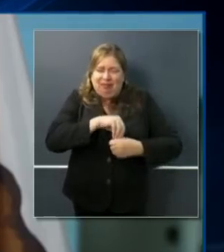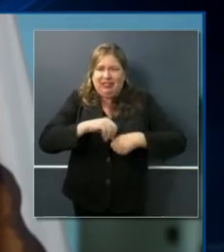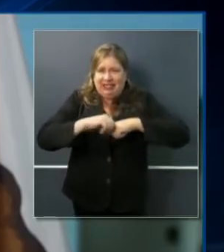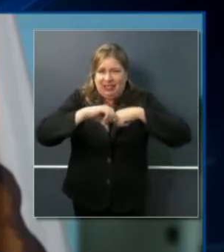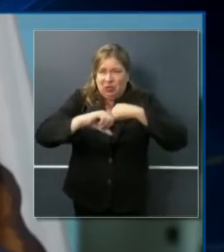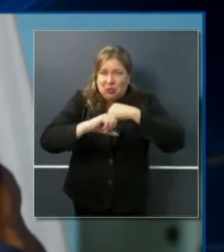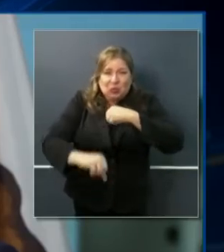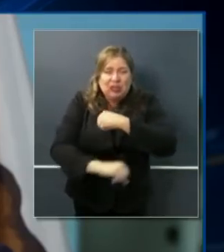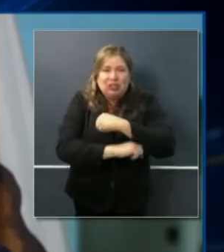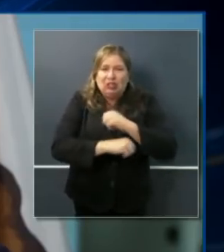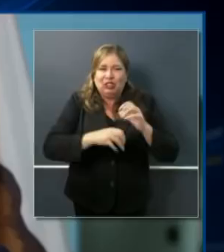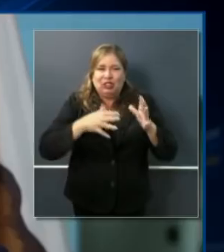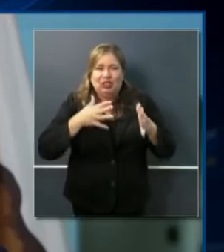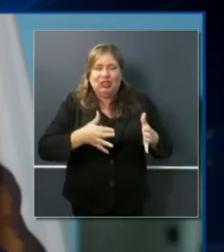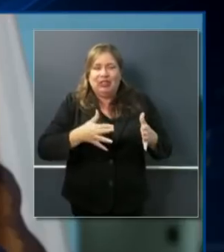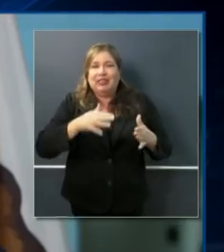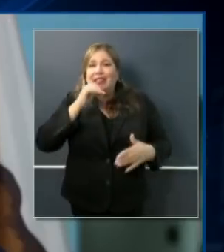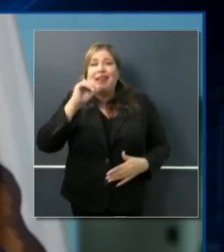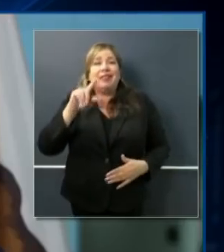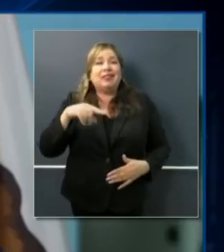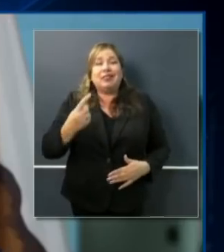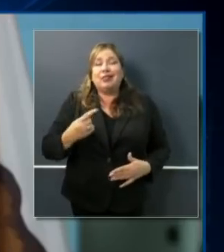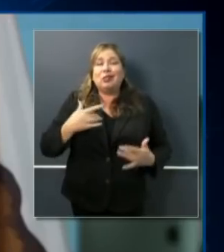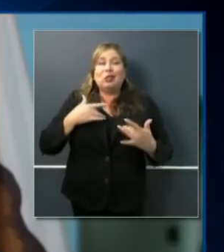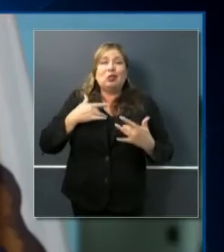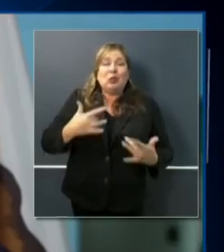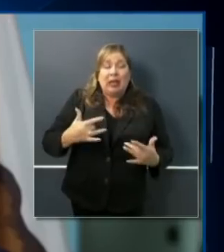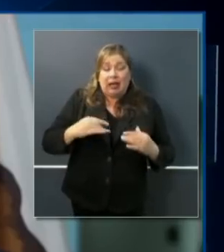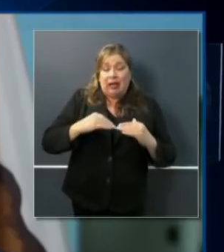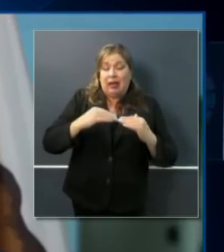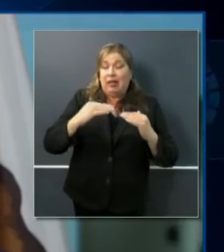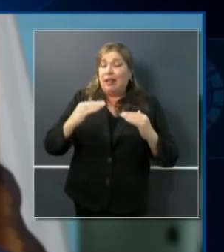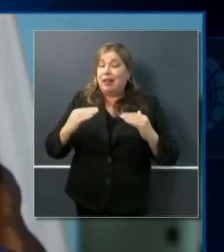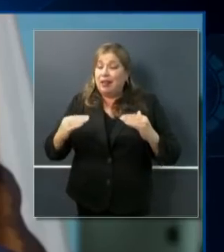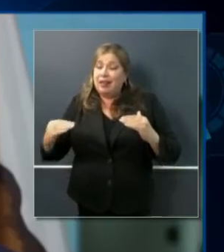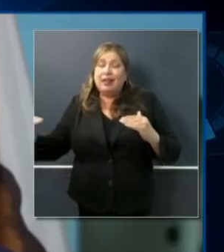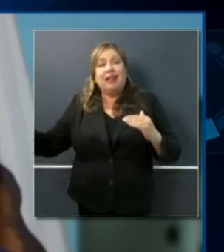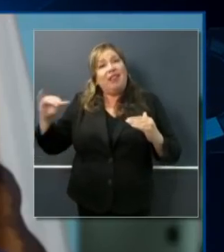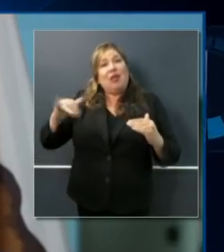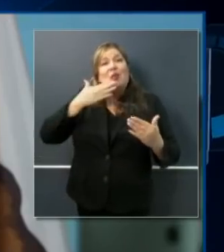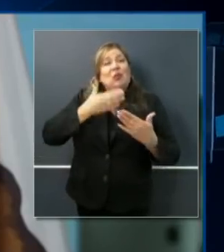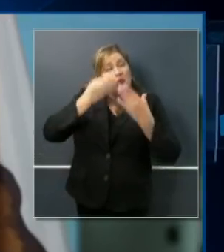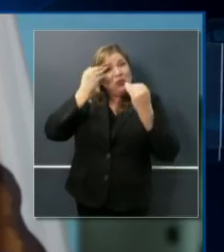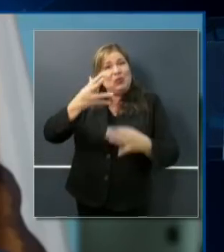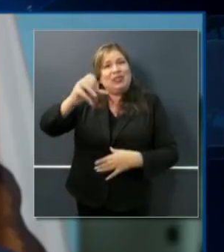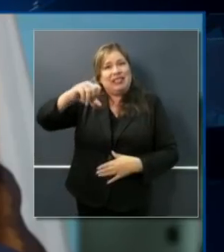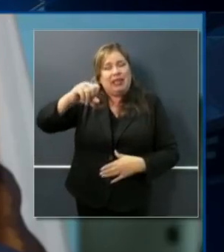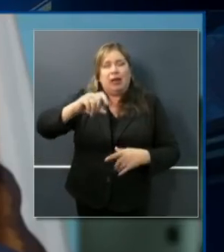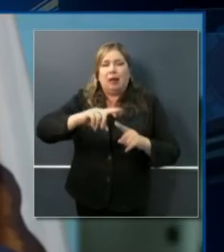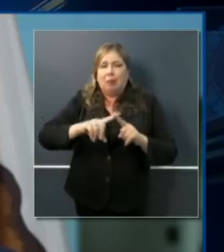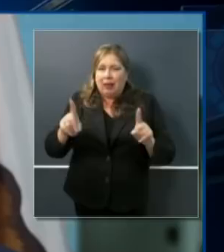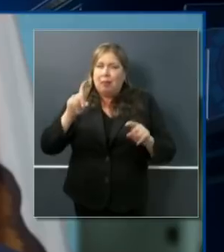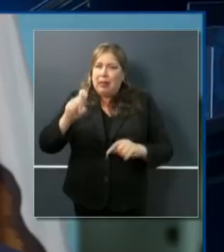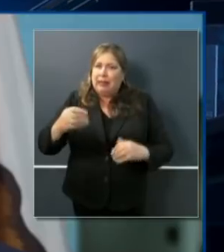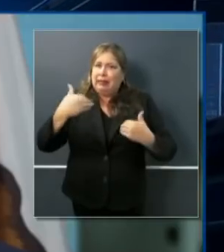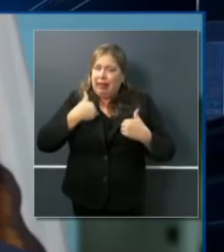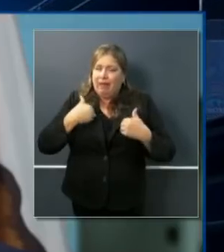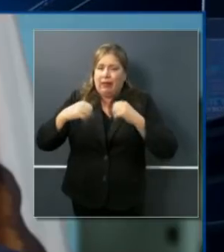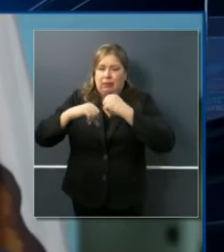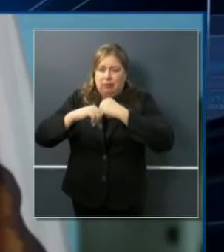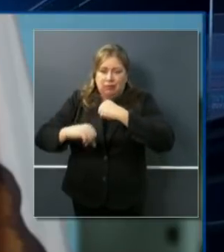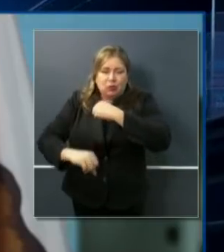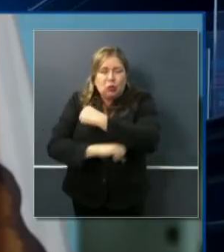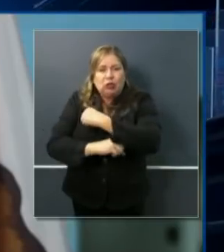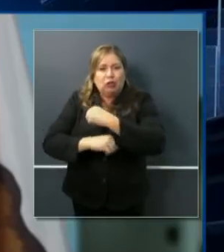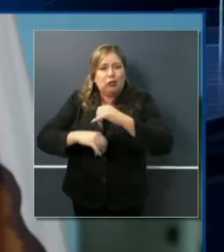be able to support them. Next would be the ability to keep people who would be more vulnerable to severe coronavirus from